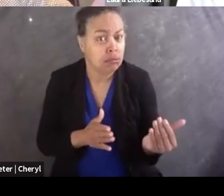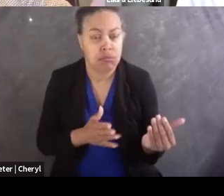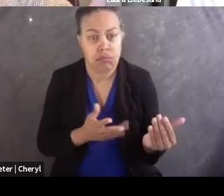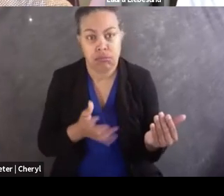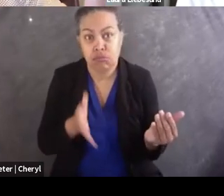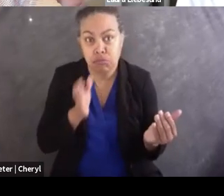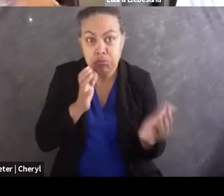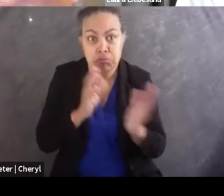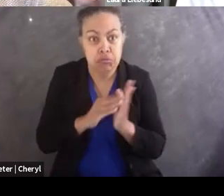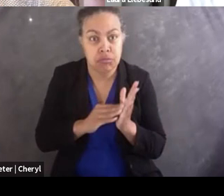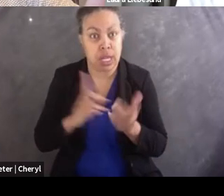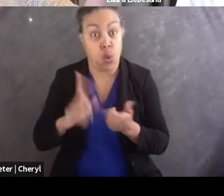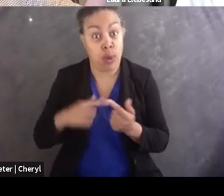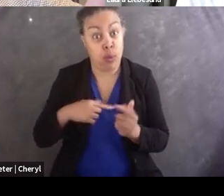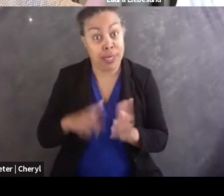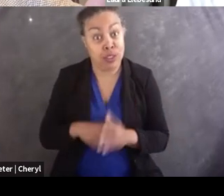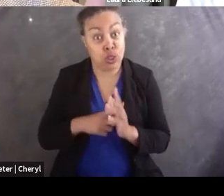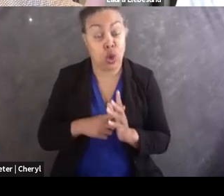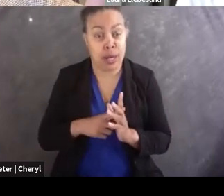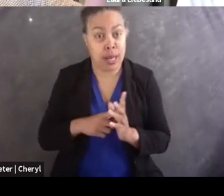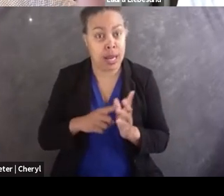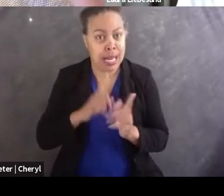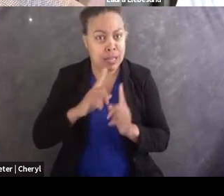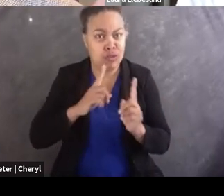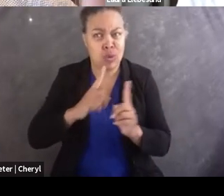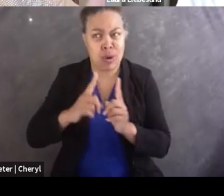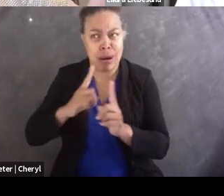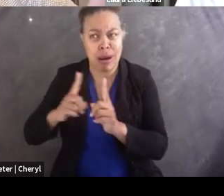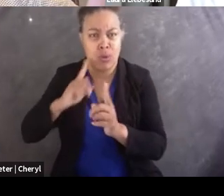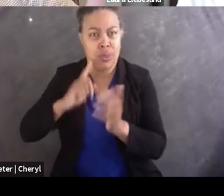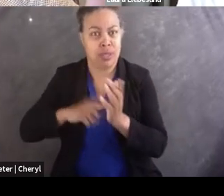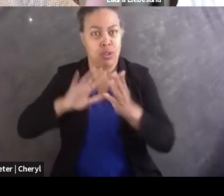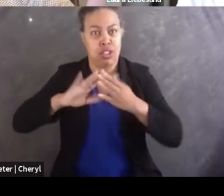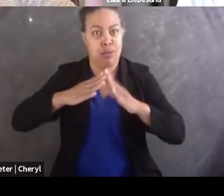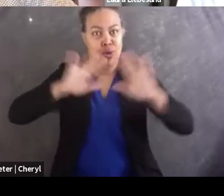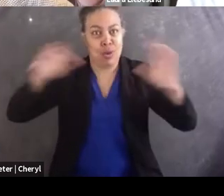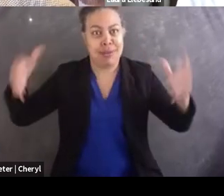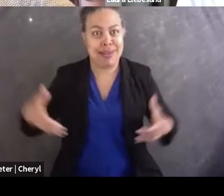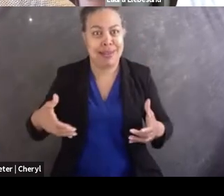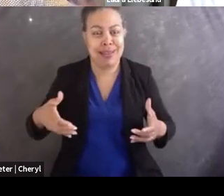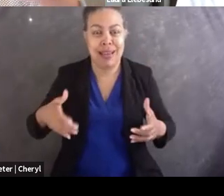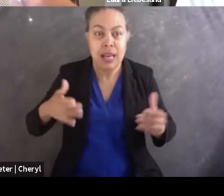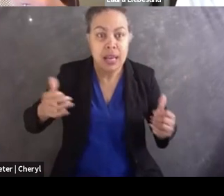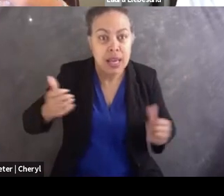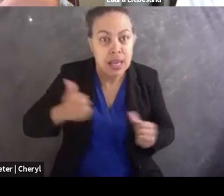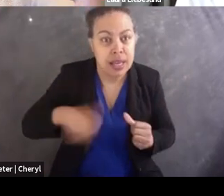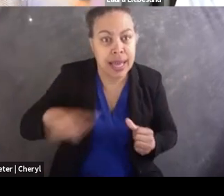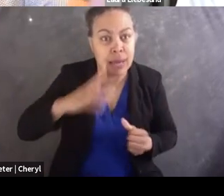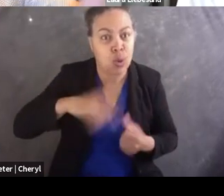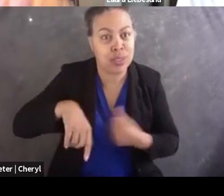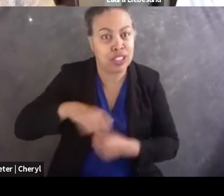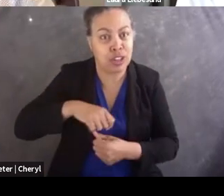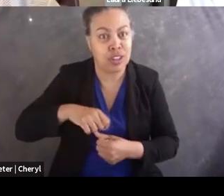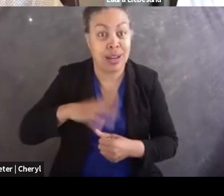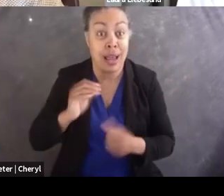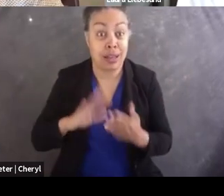out interviews, a whole community started taking shape of how these communities interacted, how everyone knew each other, and in the diversity of the